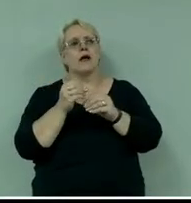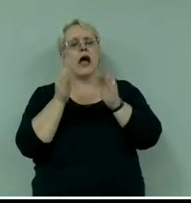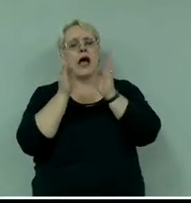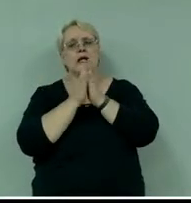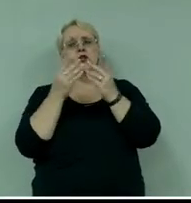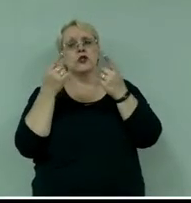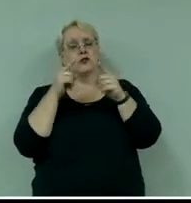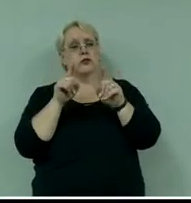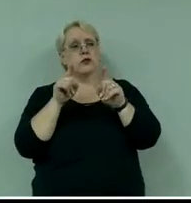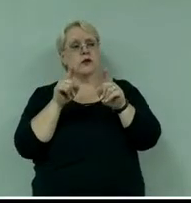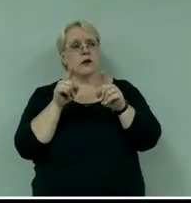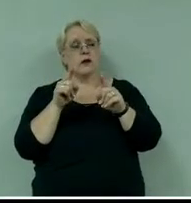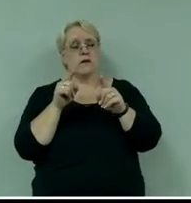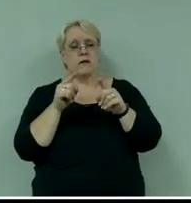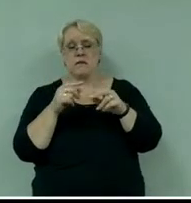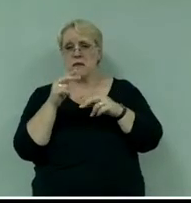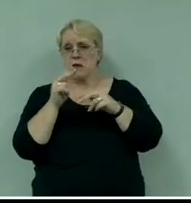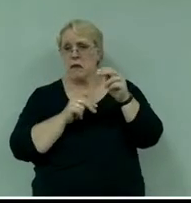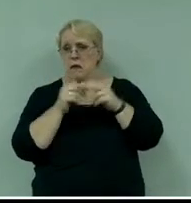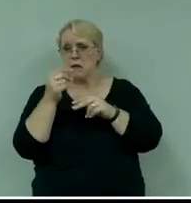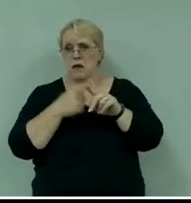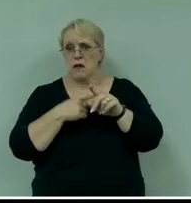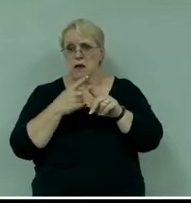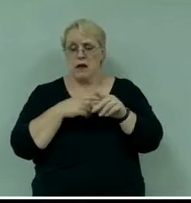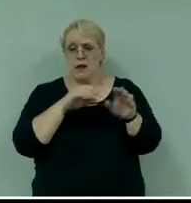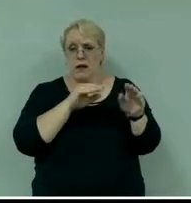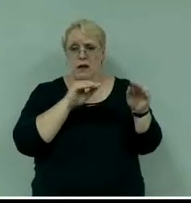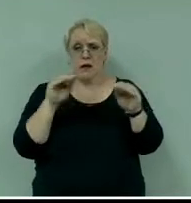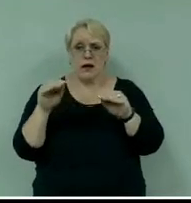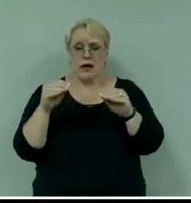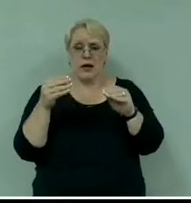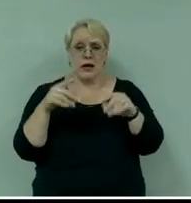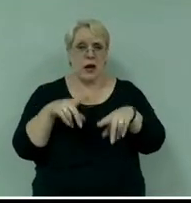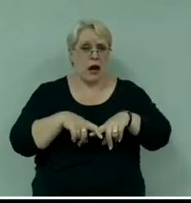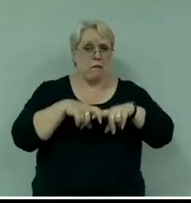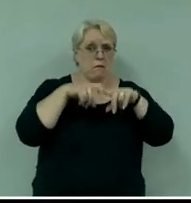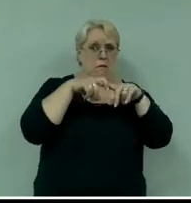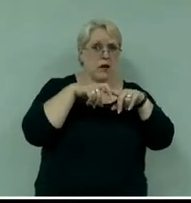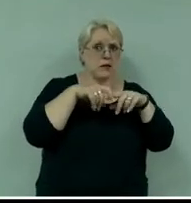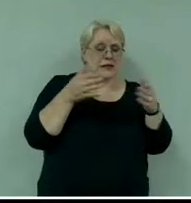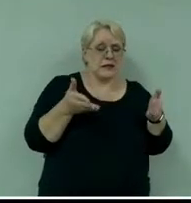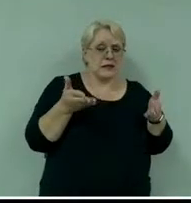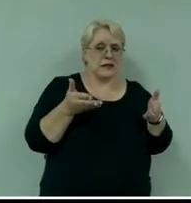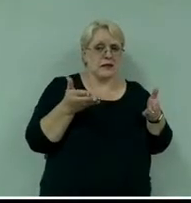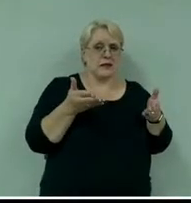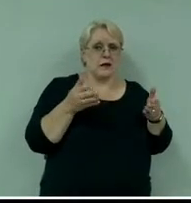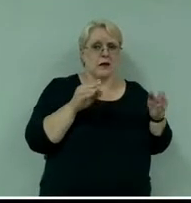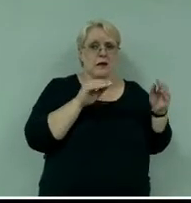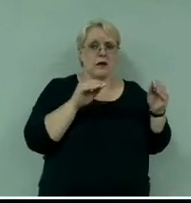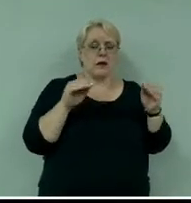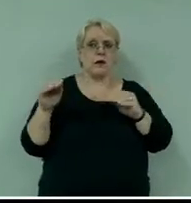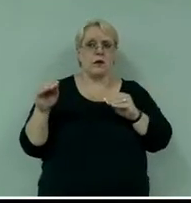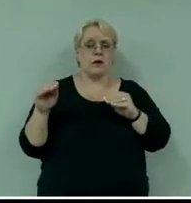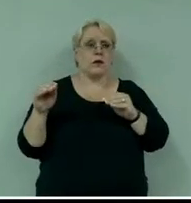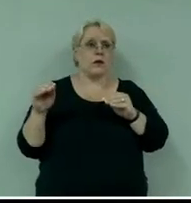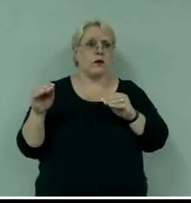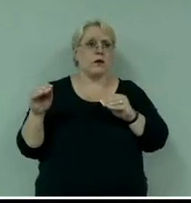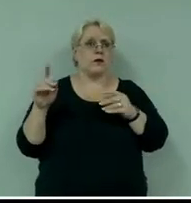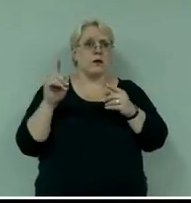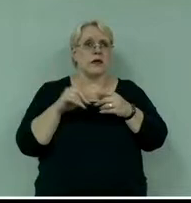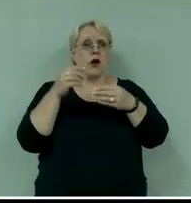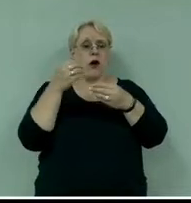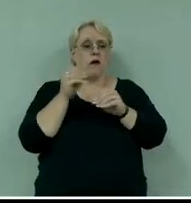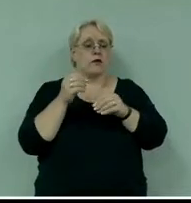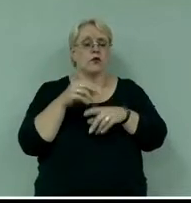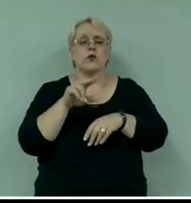the heavy construction months if there was an option of him pausing on the downtown and taking, relocating those